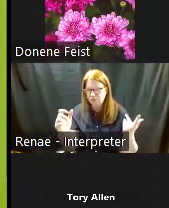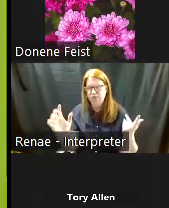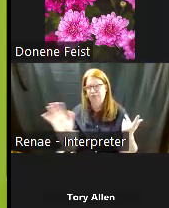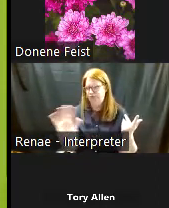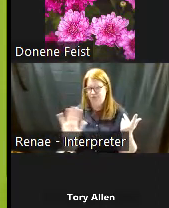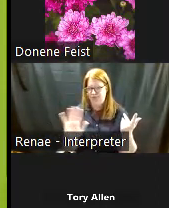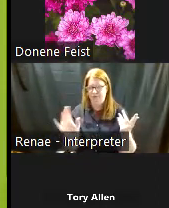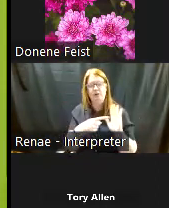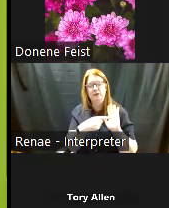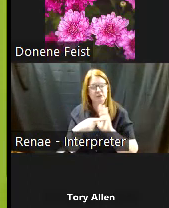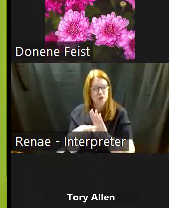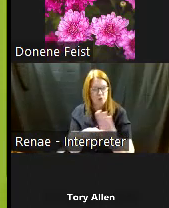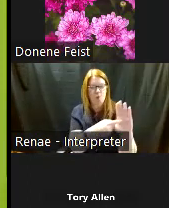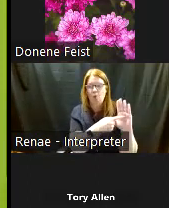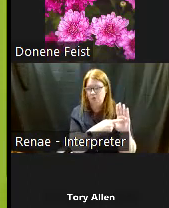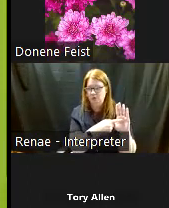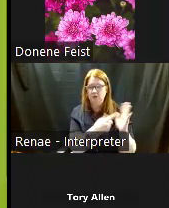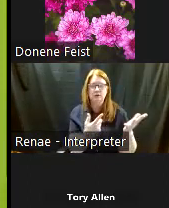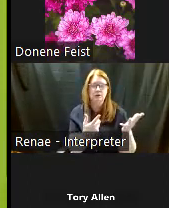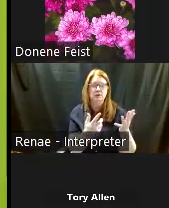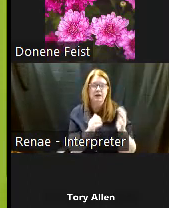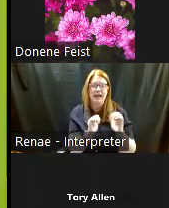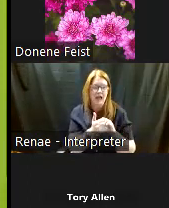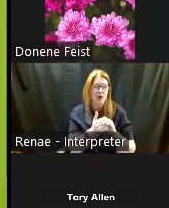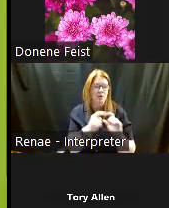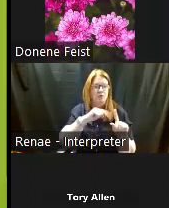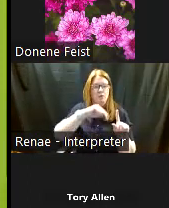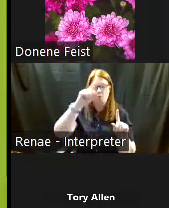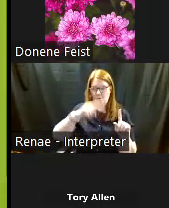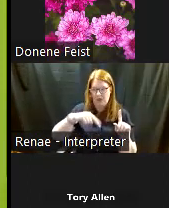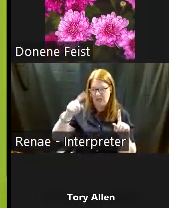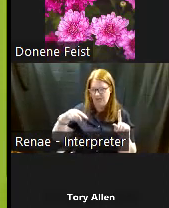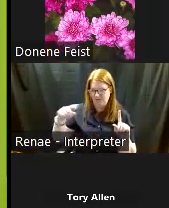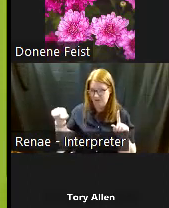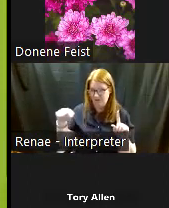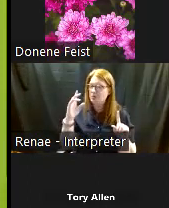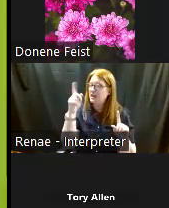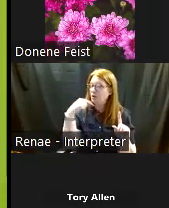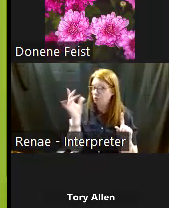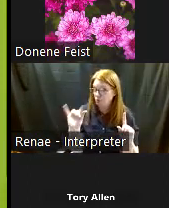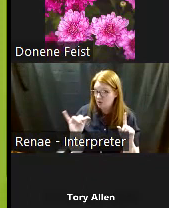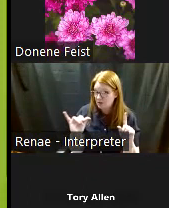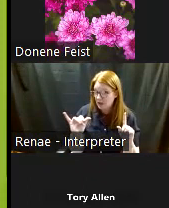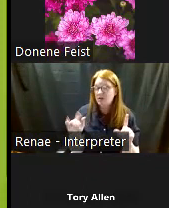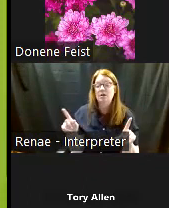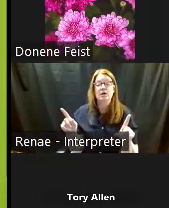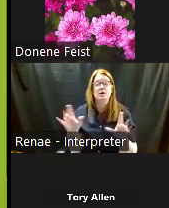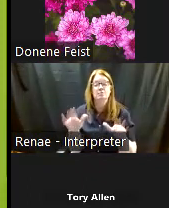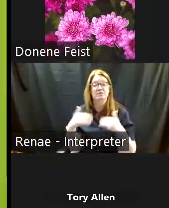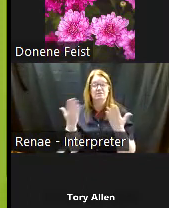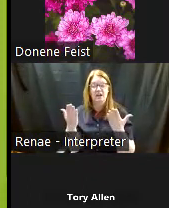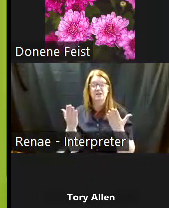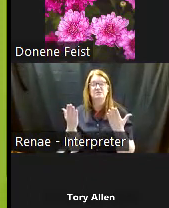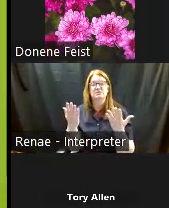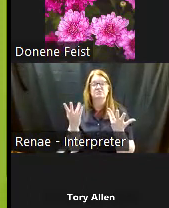that I wanted to share, that the way the waves look also gives us information about what we're seeing and what's going on and the integrity